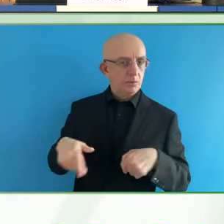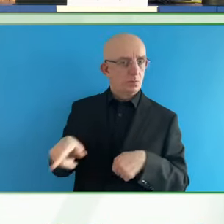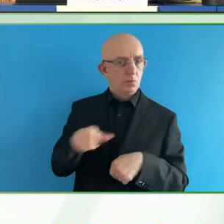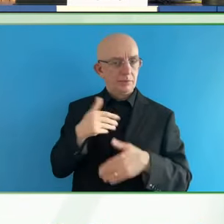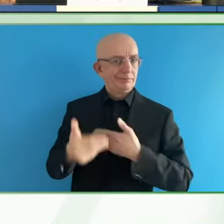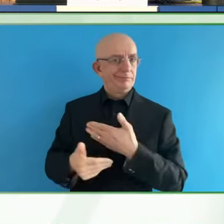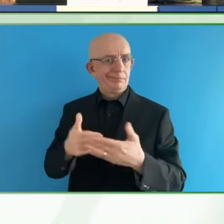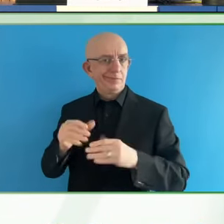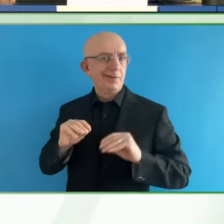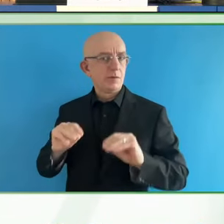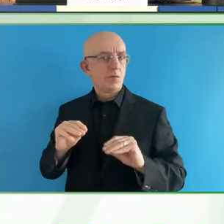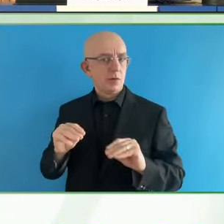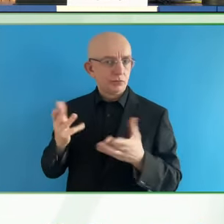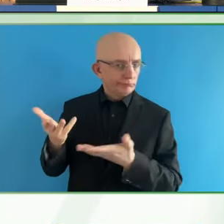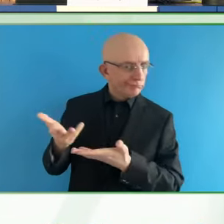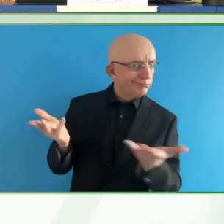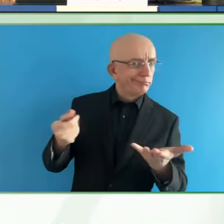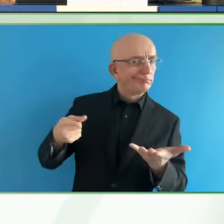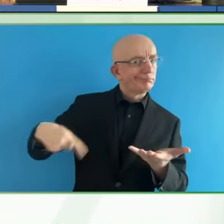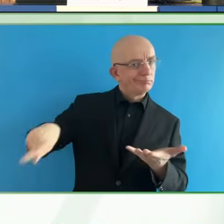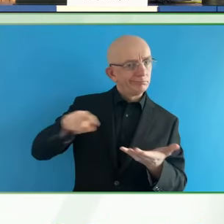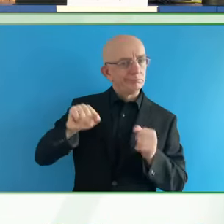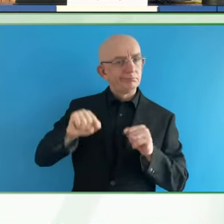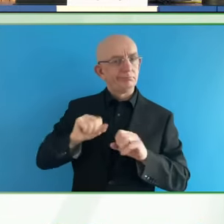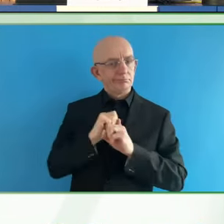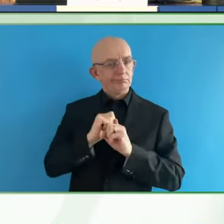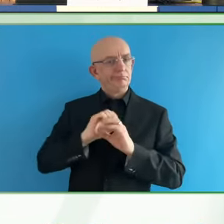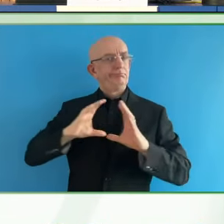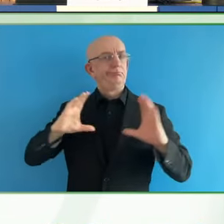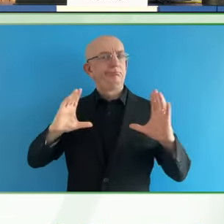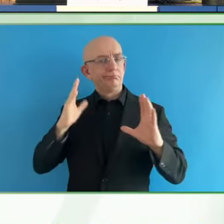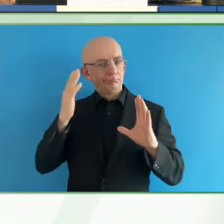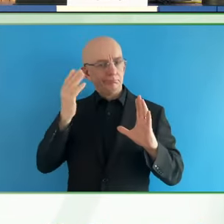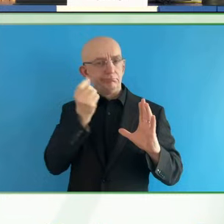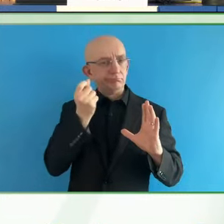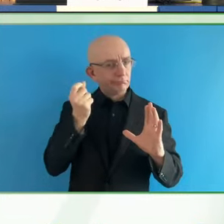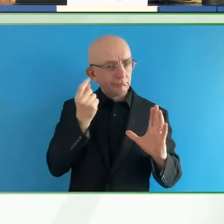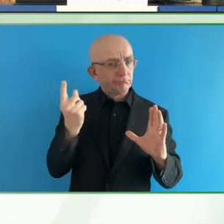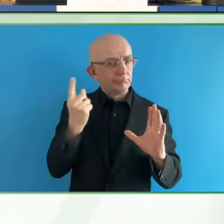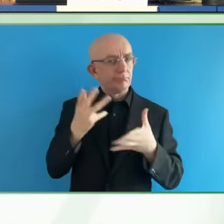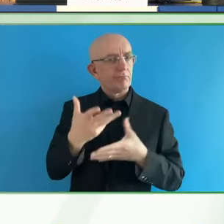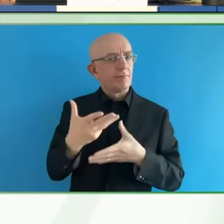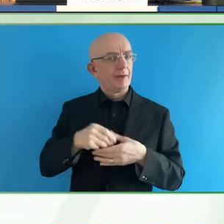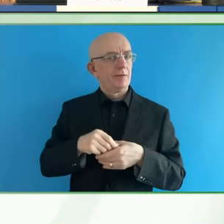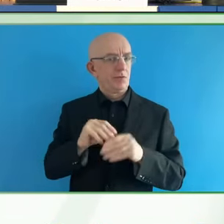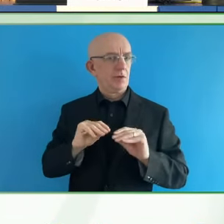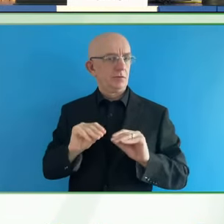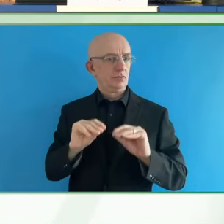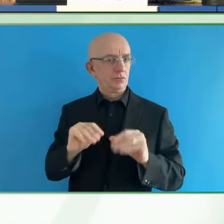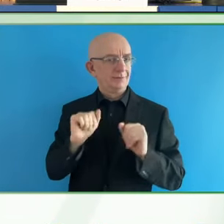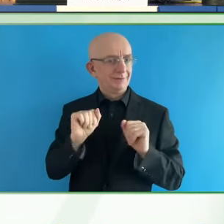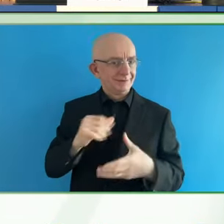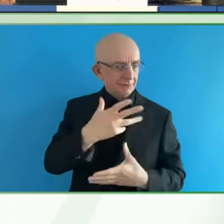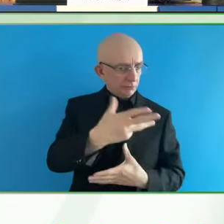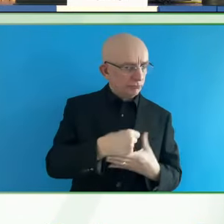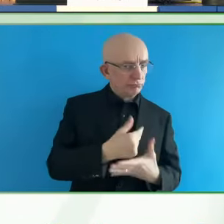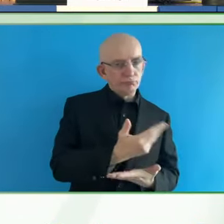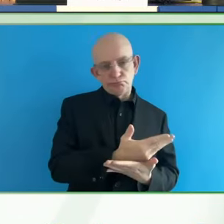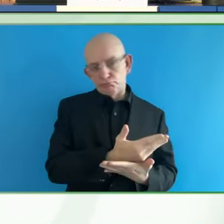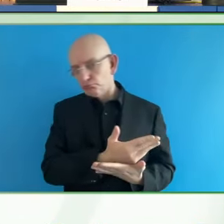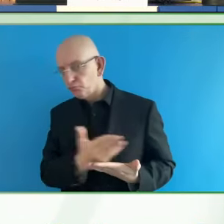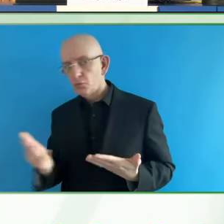and marginalization mechanisms that exclude learners from opportunities in their local schools and communities.